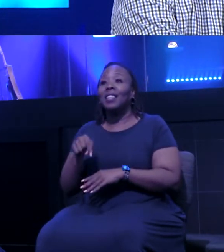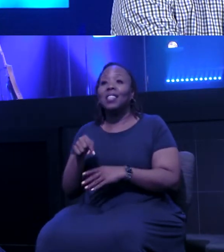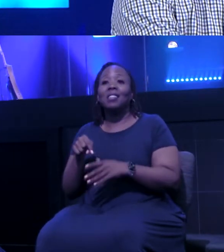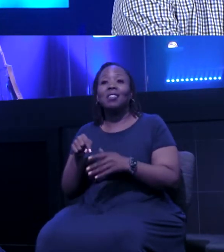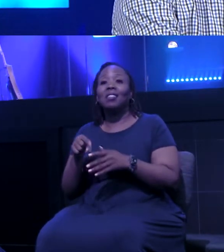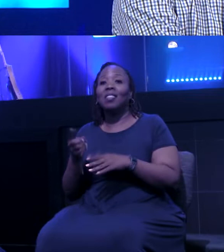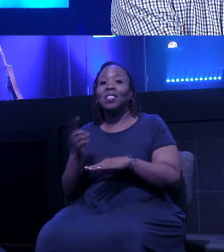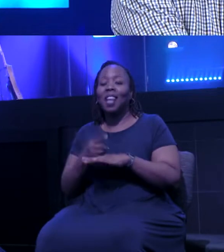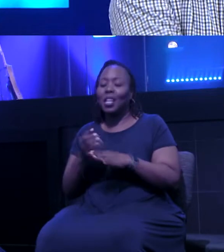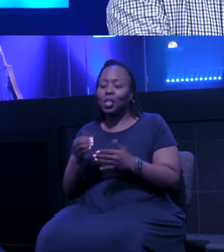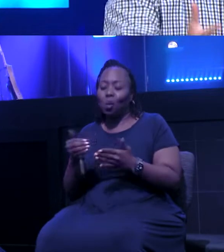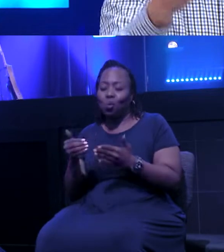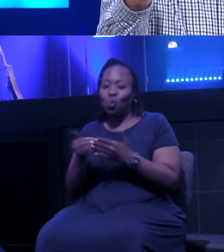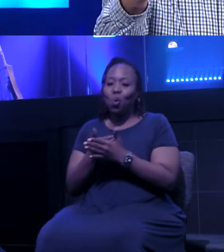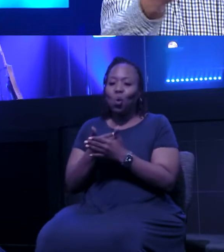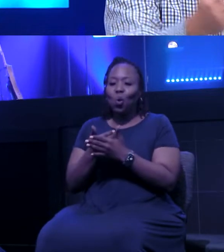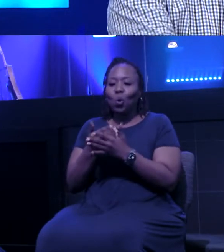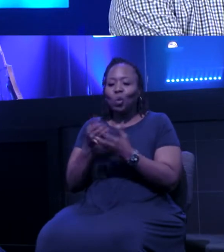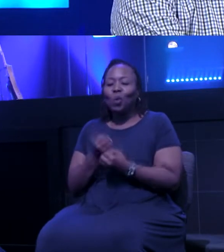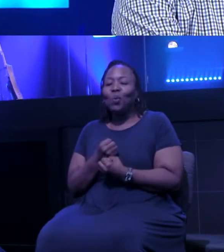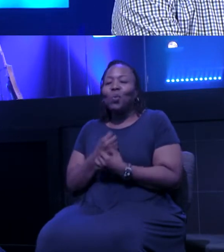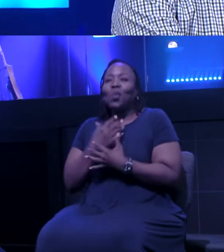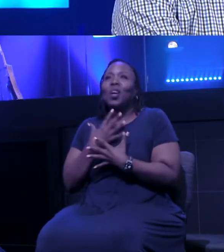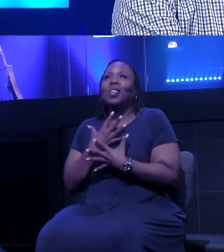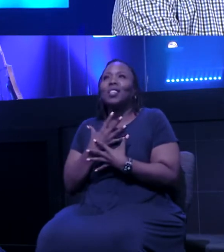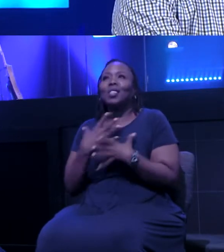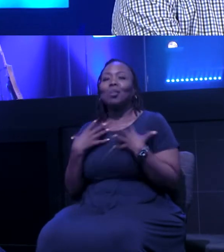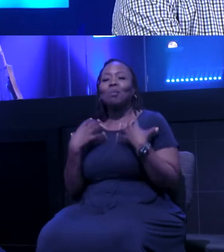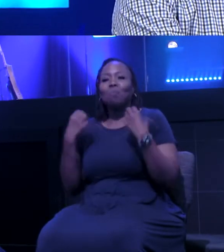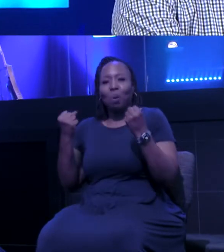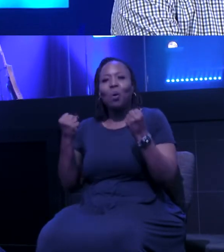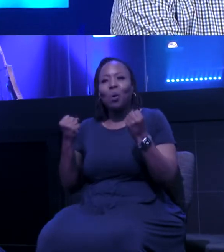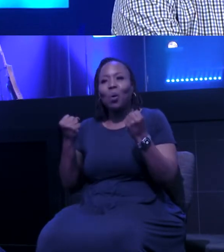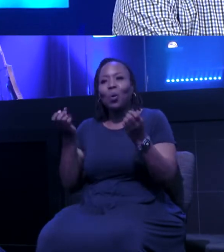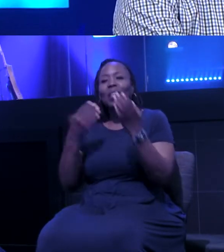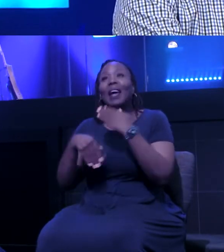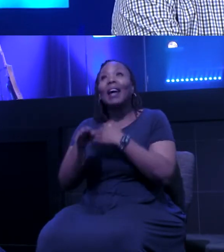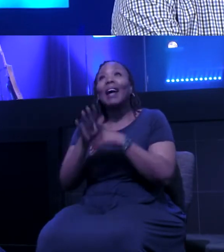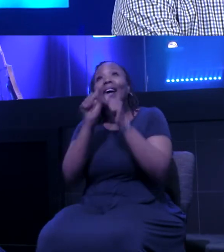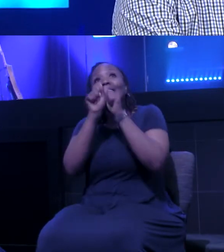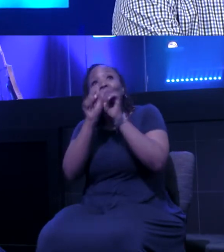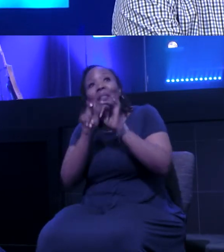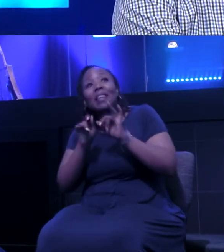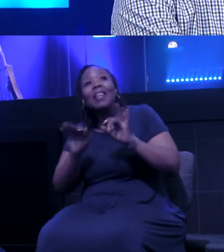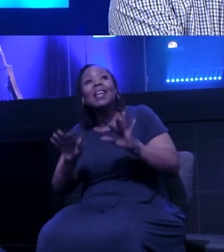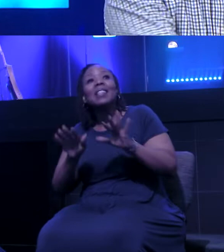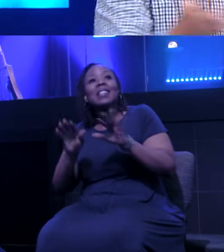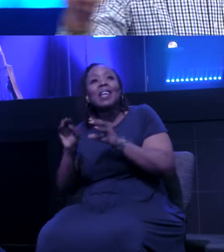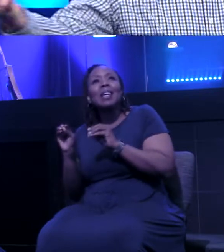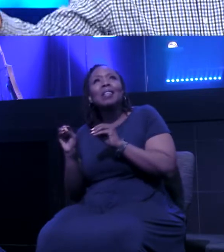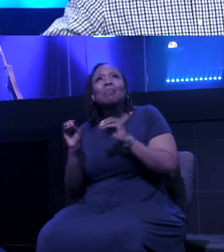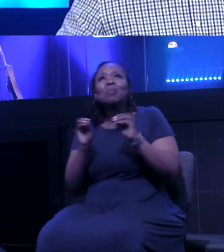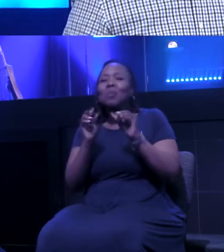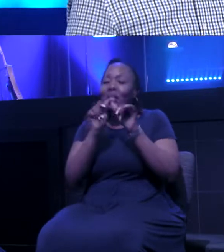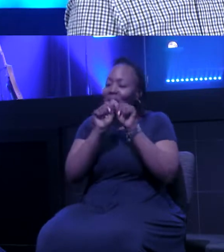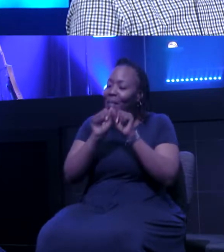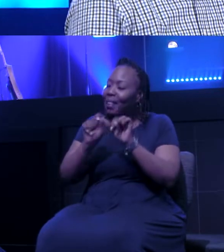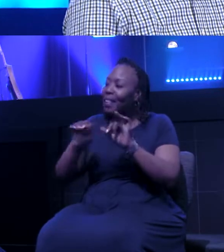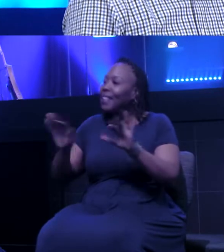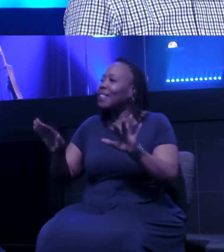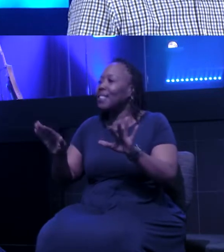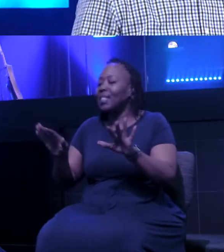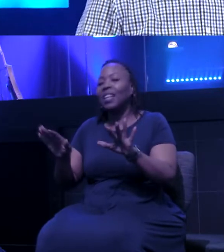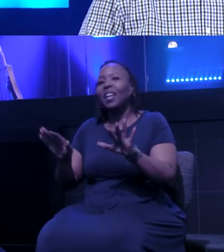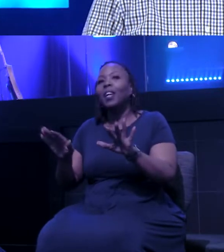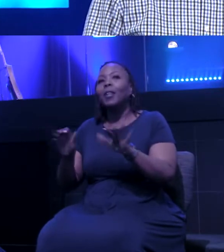was so new, so fresh, and even bold, that God is blessing, he's moving. And I know that you guys are the church to embrace